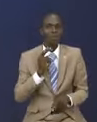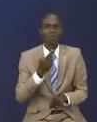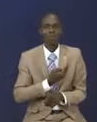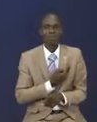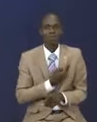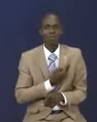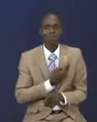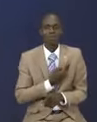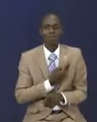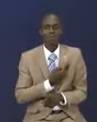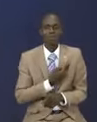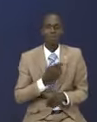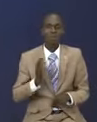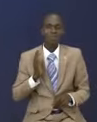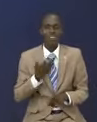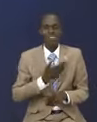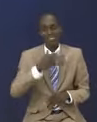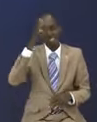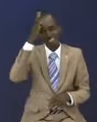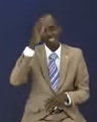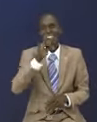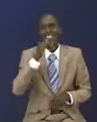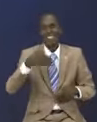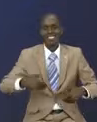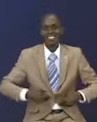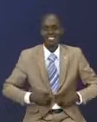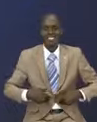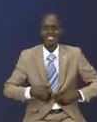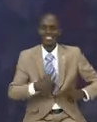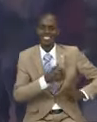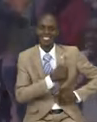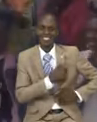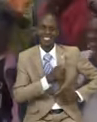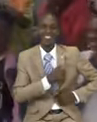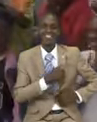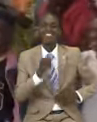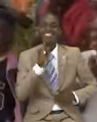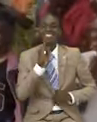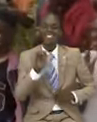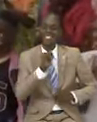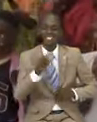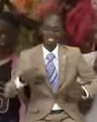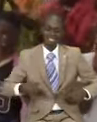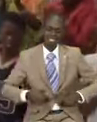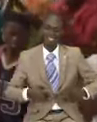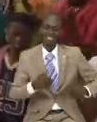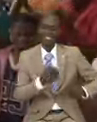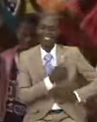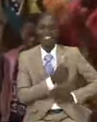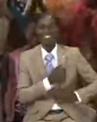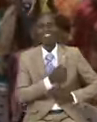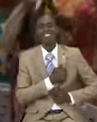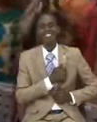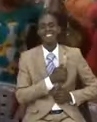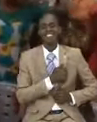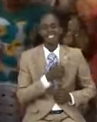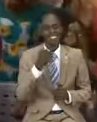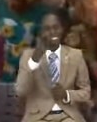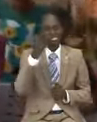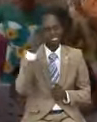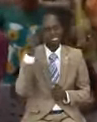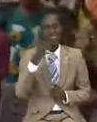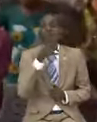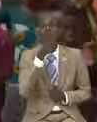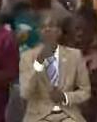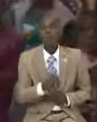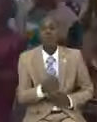Our pastor is a young soldier. He's a young soldier. Because old soldiers